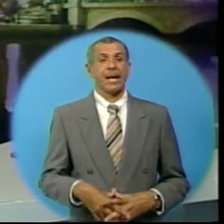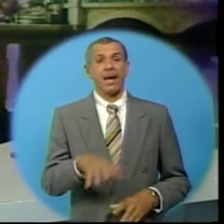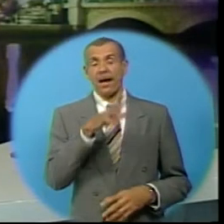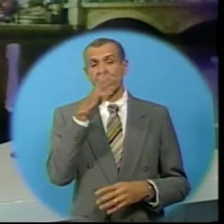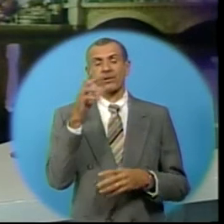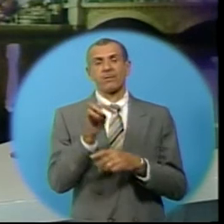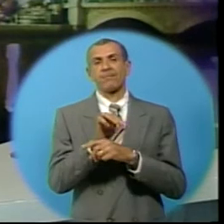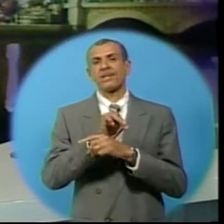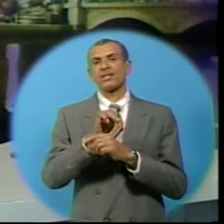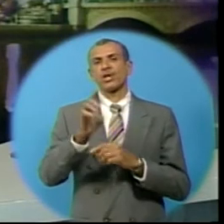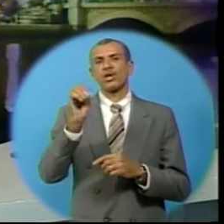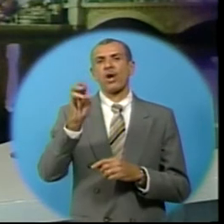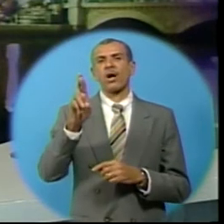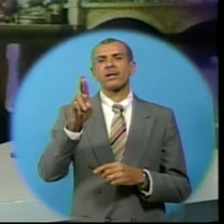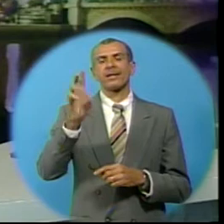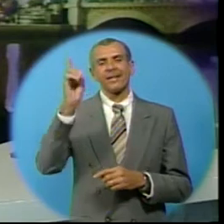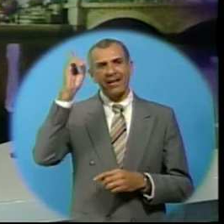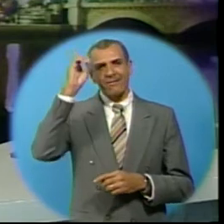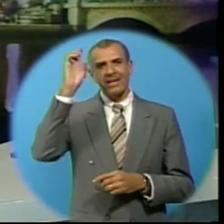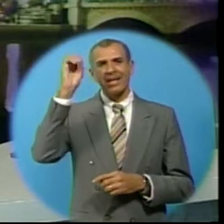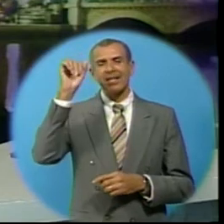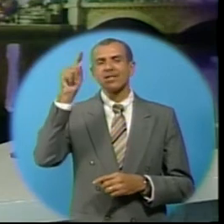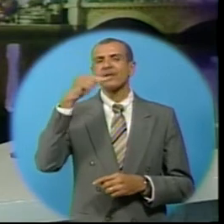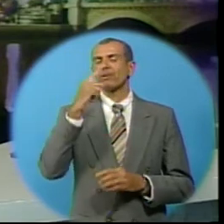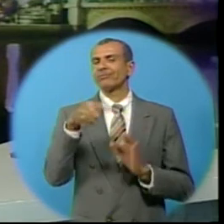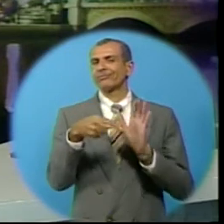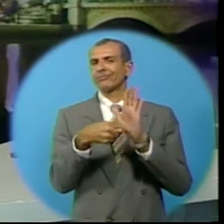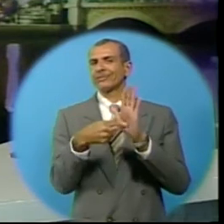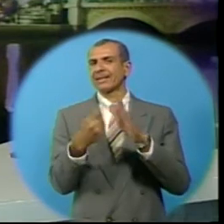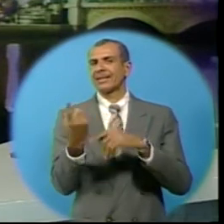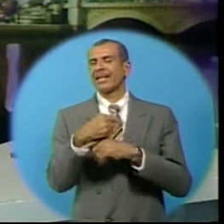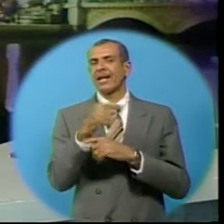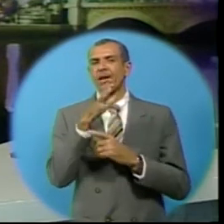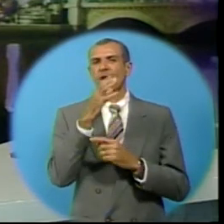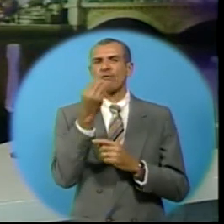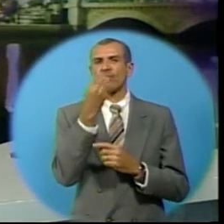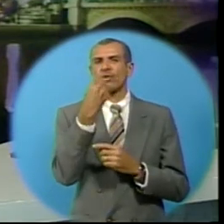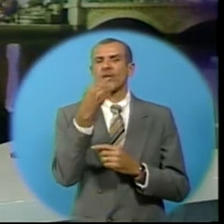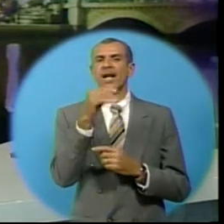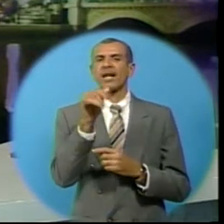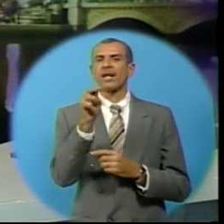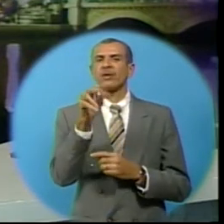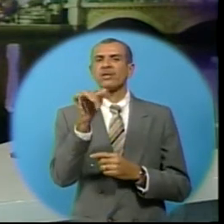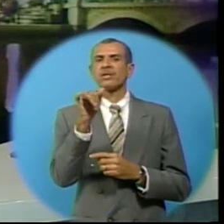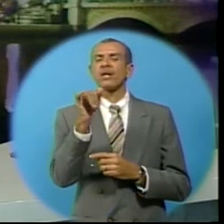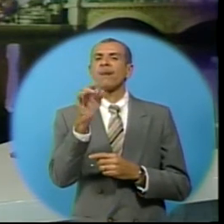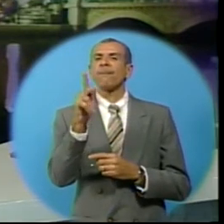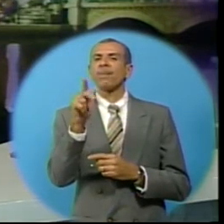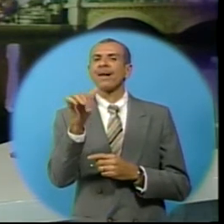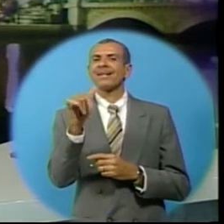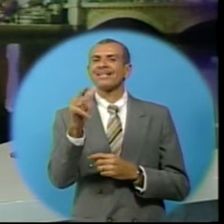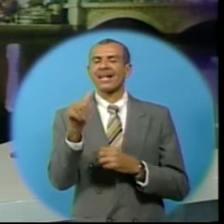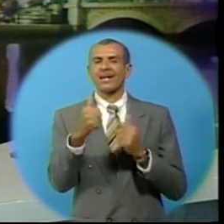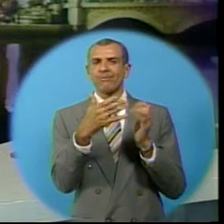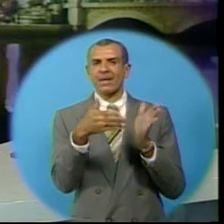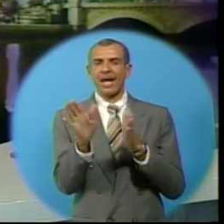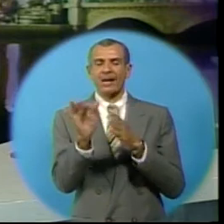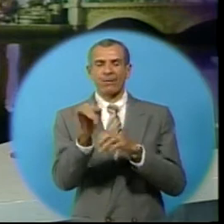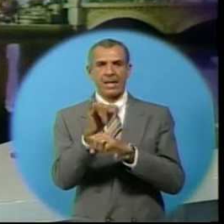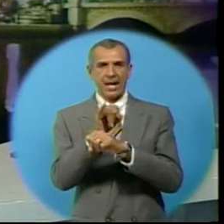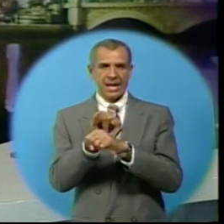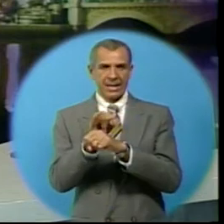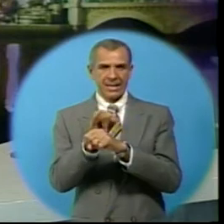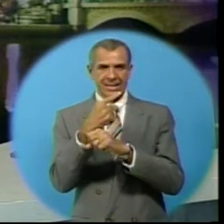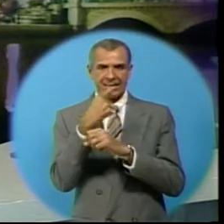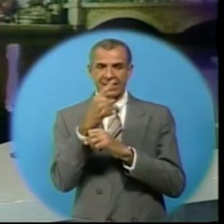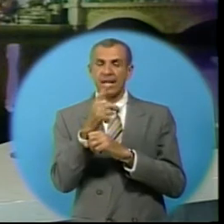Agriculture Minister Dr. David Eswick has today revealed details of a food and nutrition security policy and action plan for the island. He